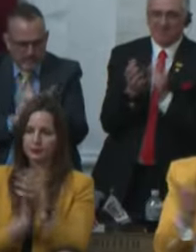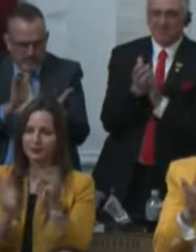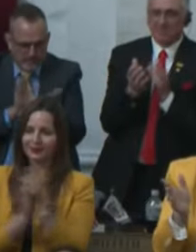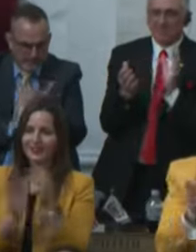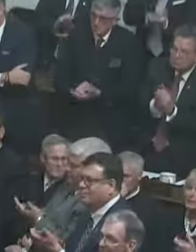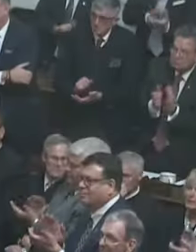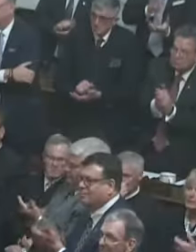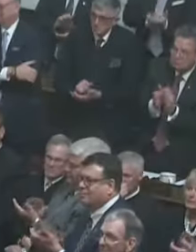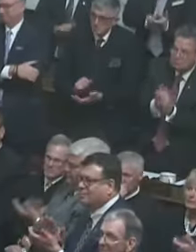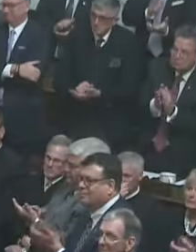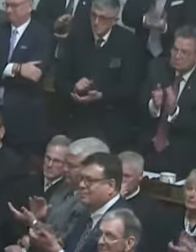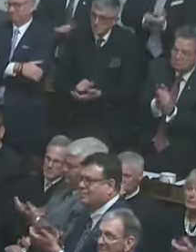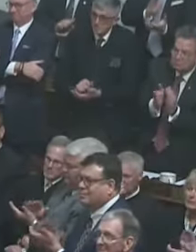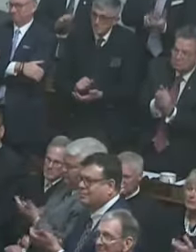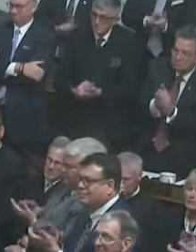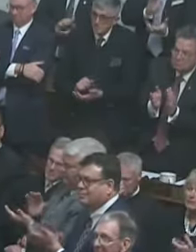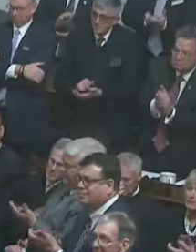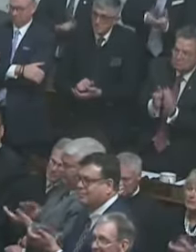Good stuff.